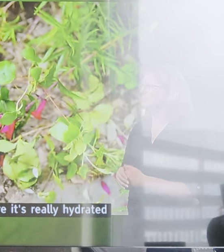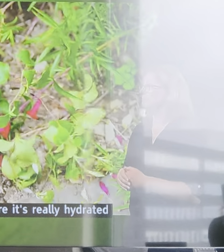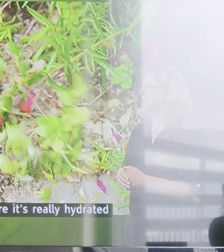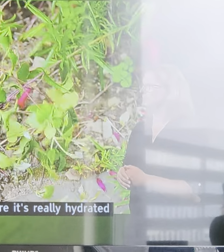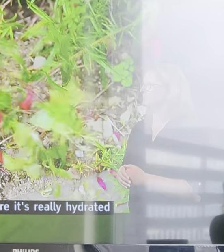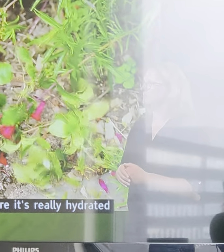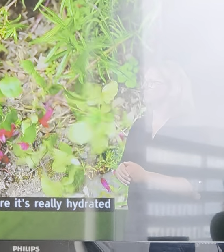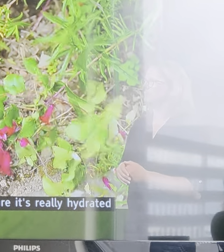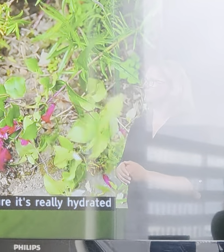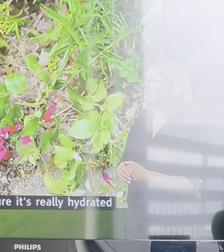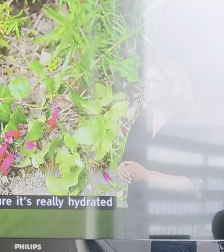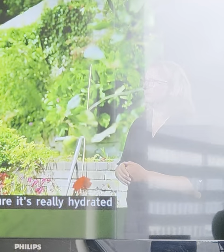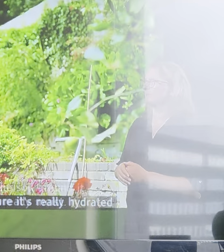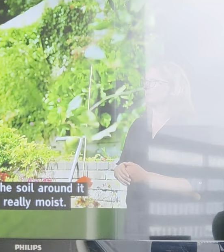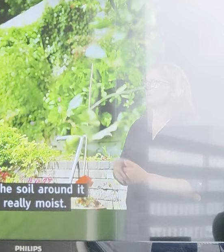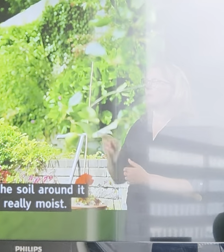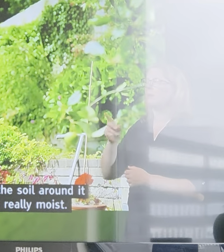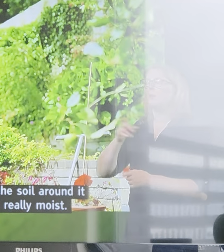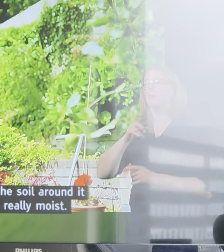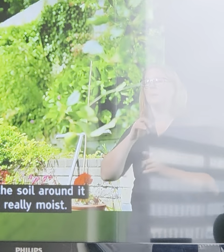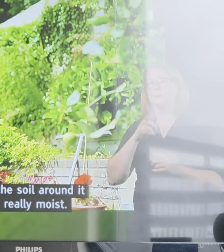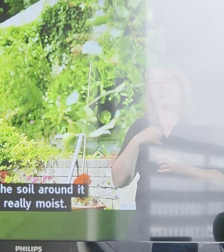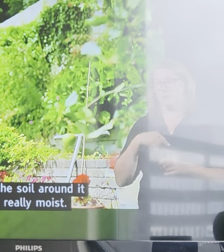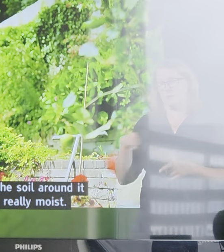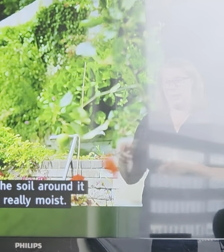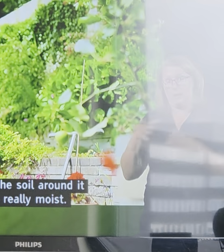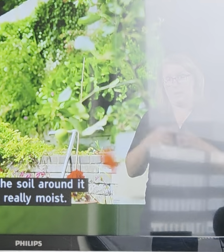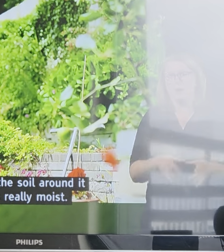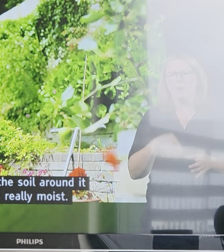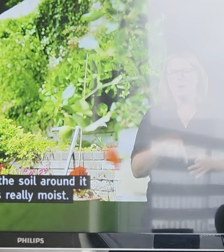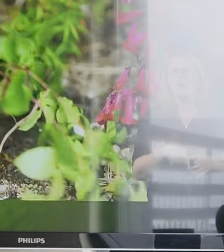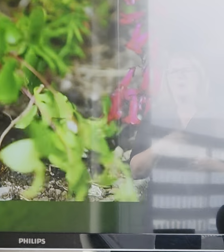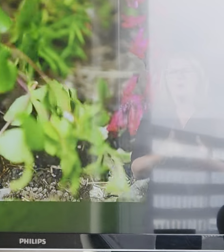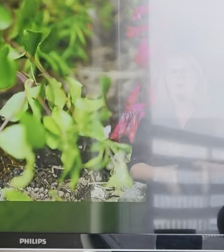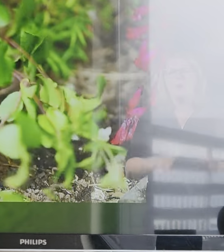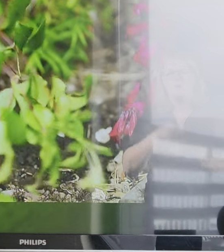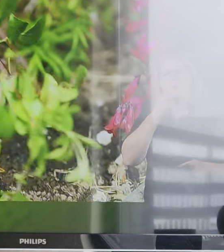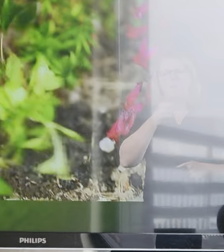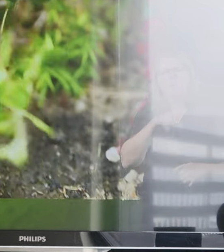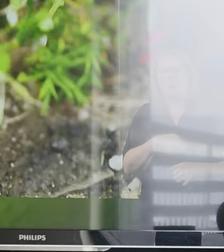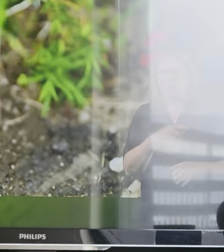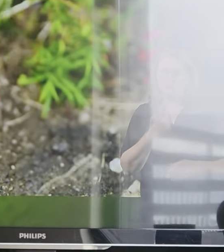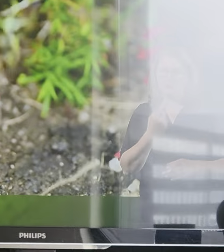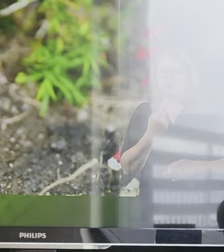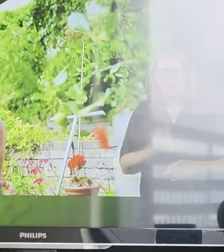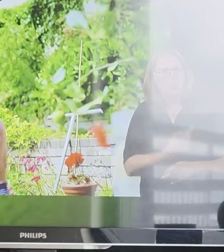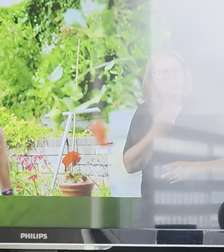make sure it's really hydrated and the soil around it is really moist.